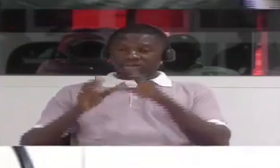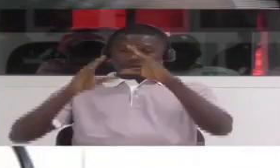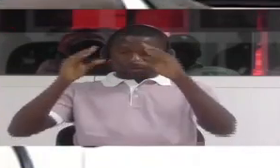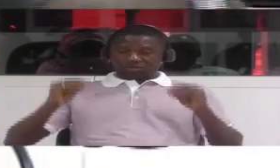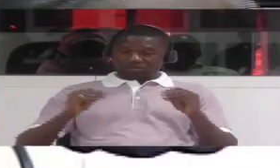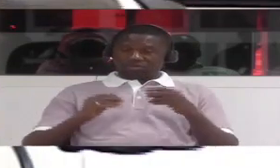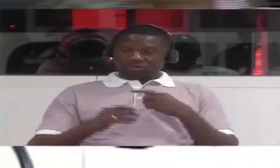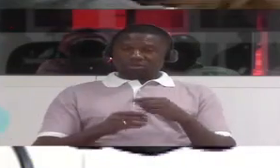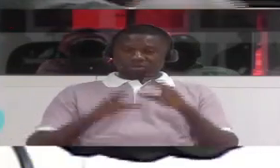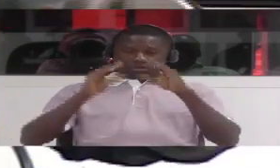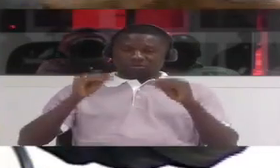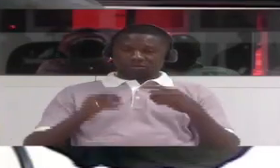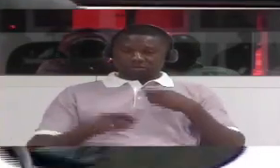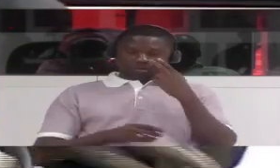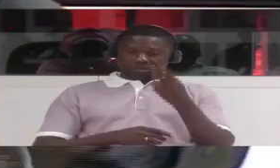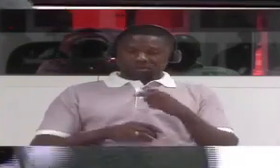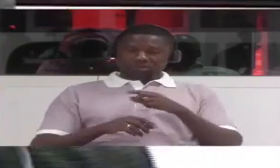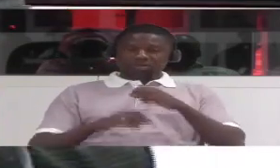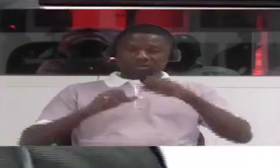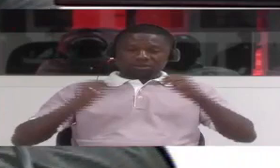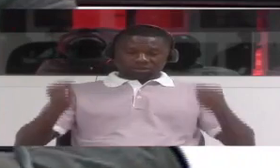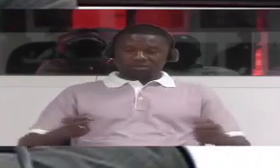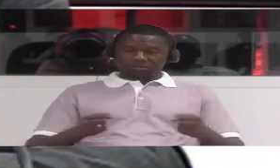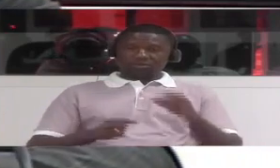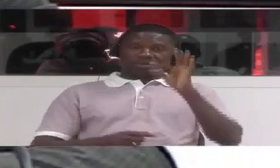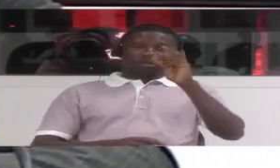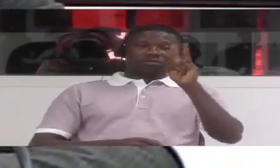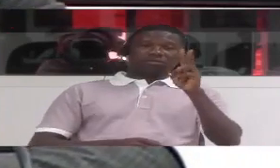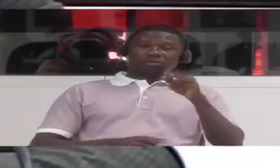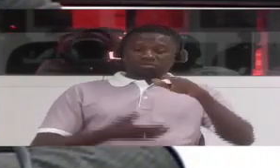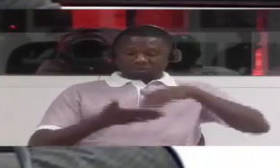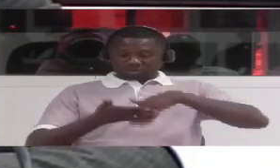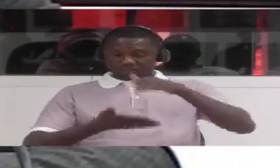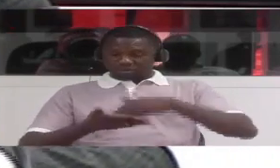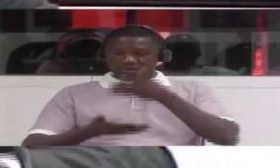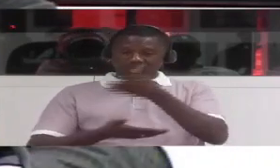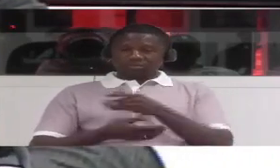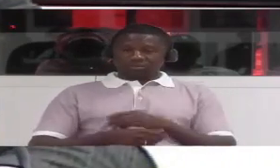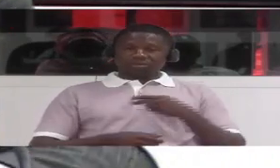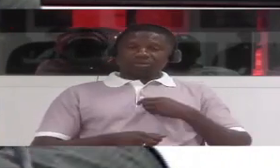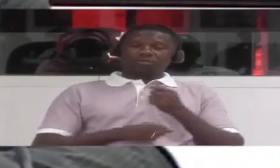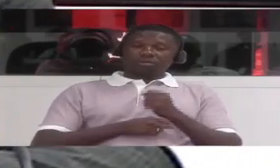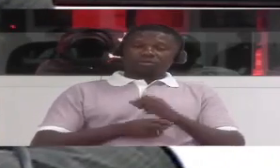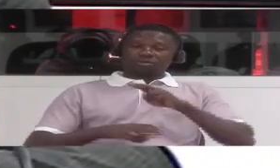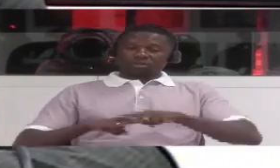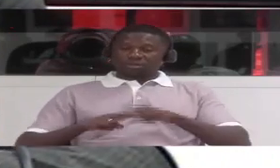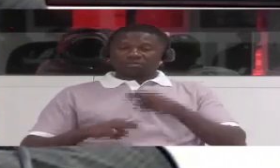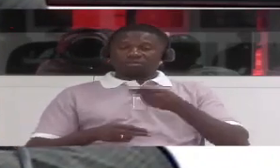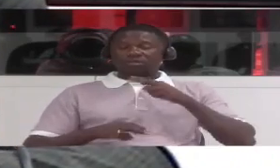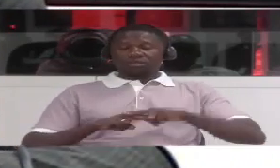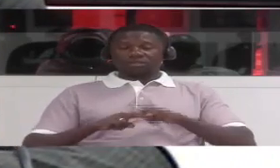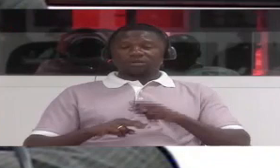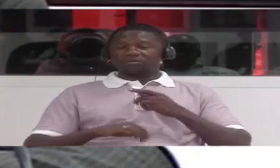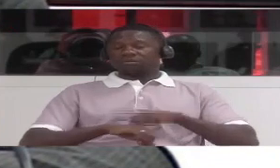an office, because I found tables, television, and papers. And I was made to sit there. I sat there for some